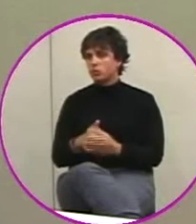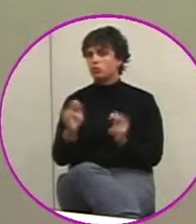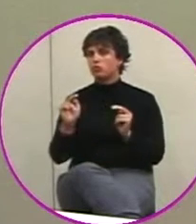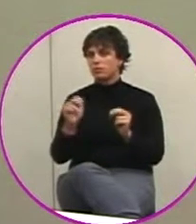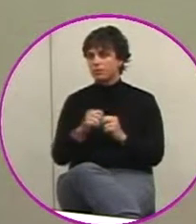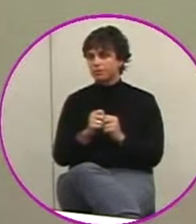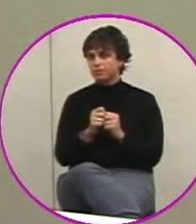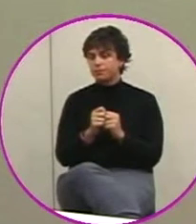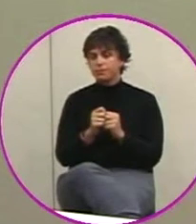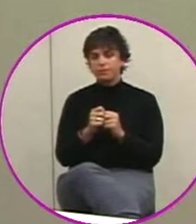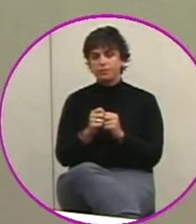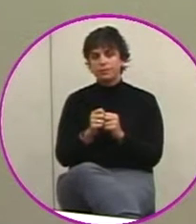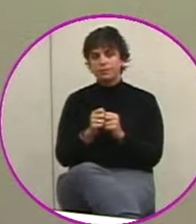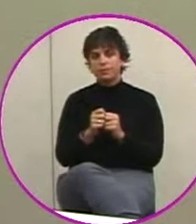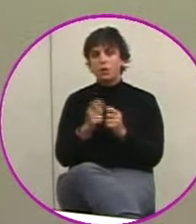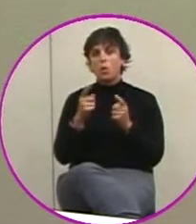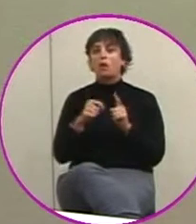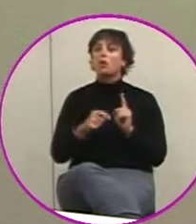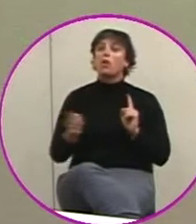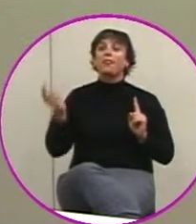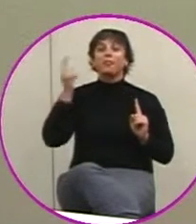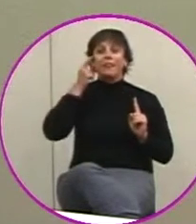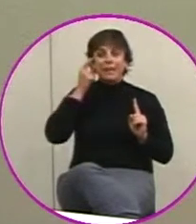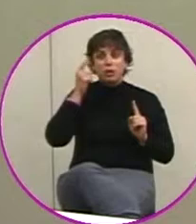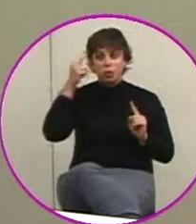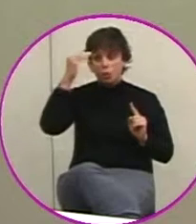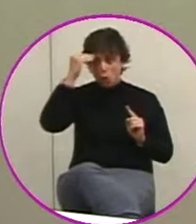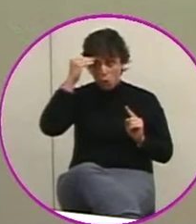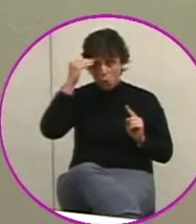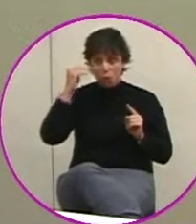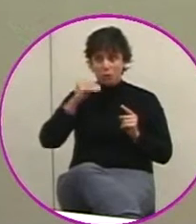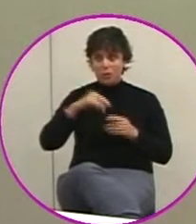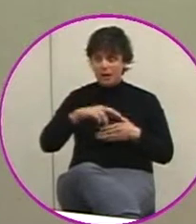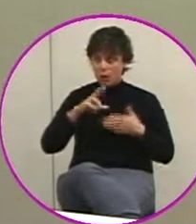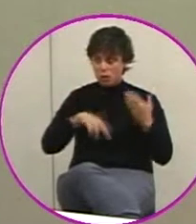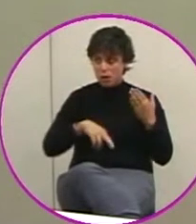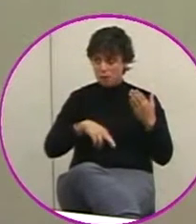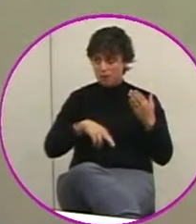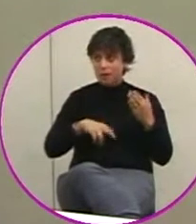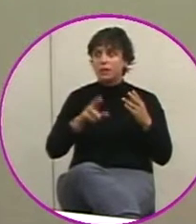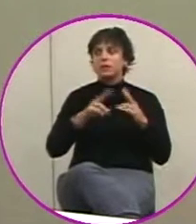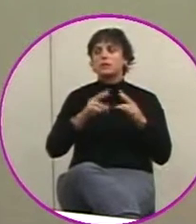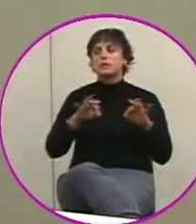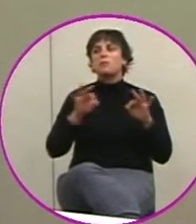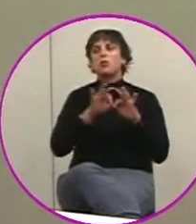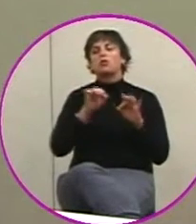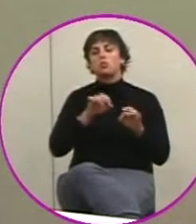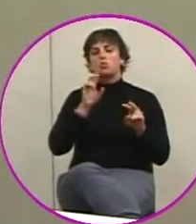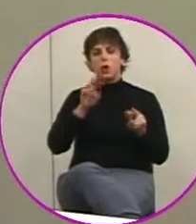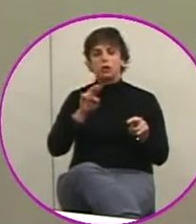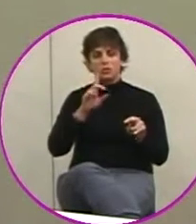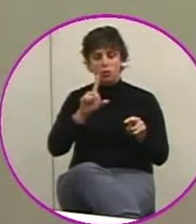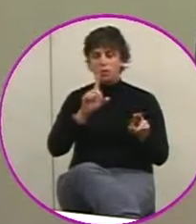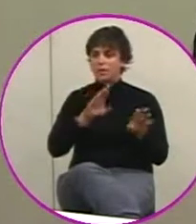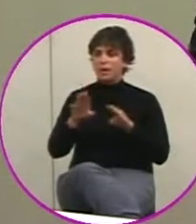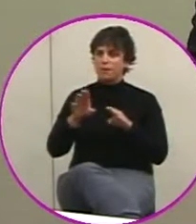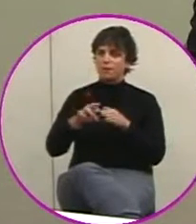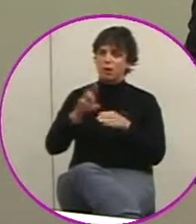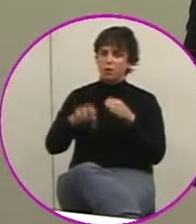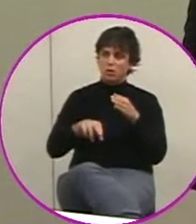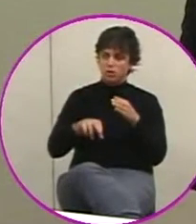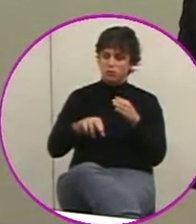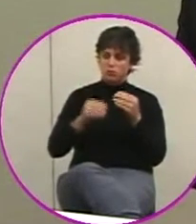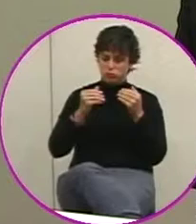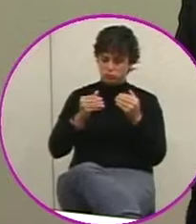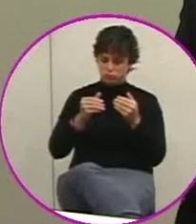So while we think we know what the outcome might be, it's important to watch for the behavioral outcome to determine